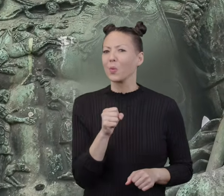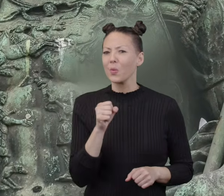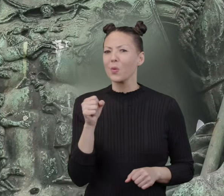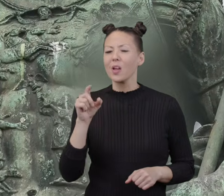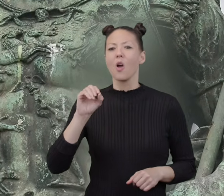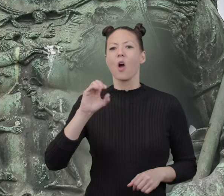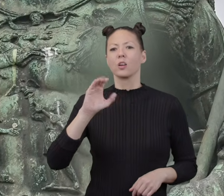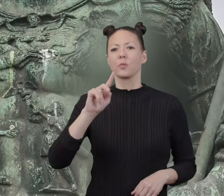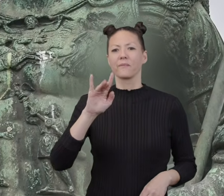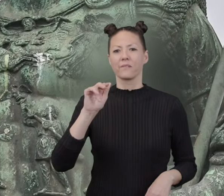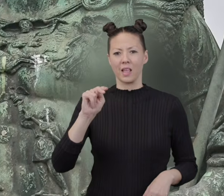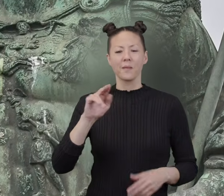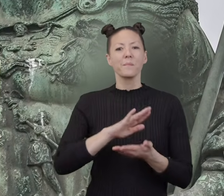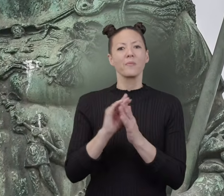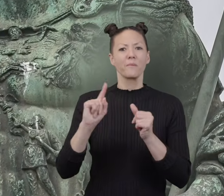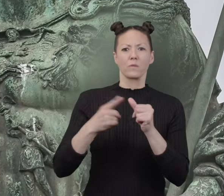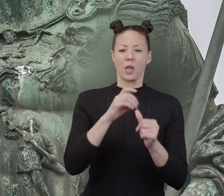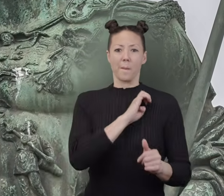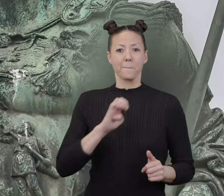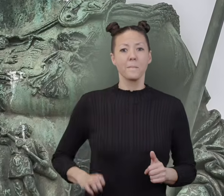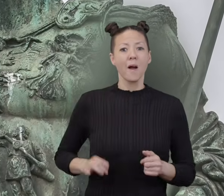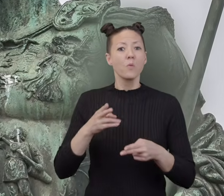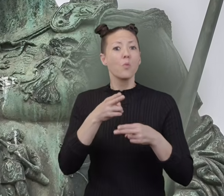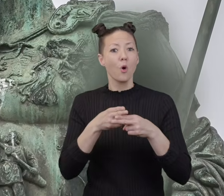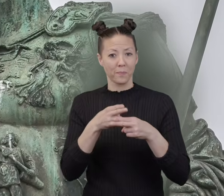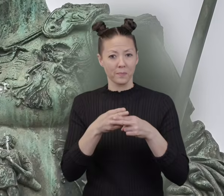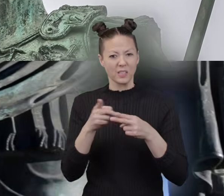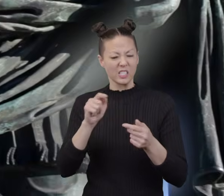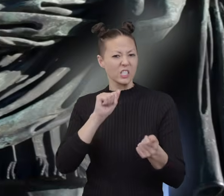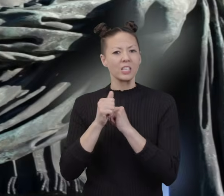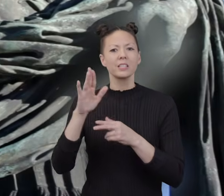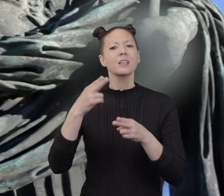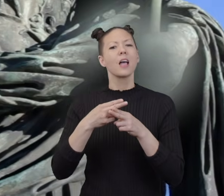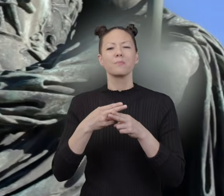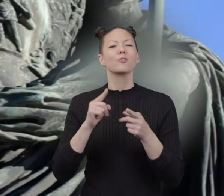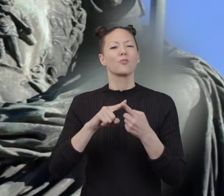years old, Octavian became the first emperor of Rome.